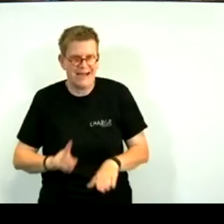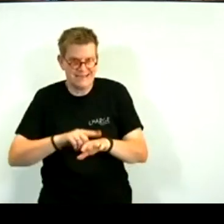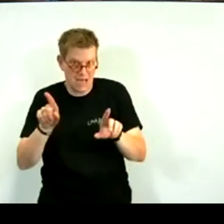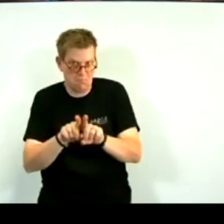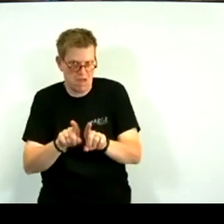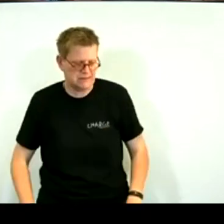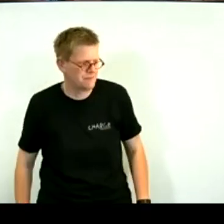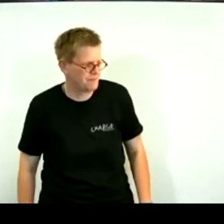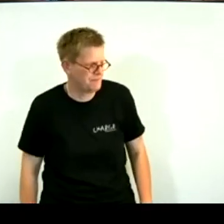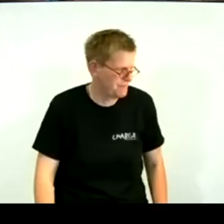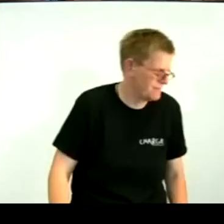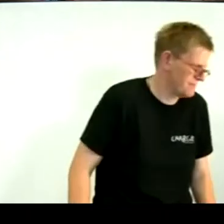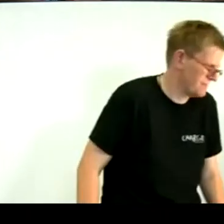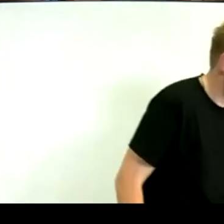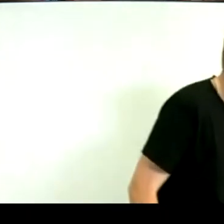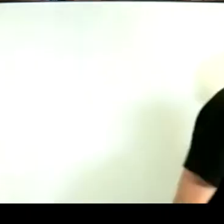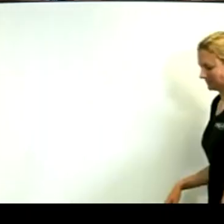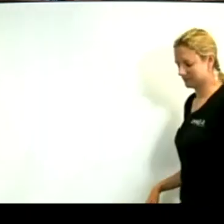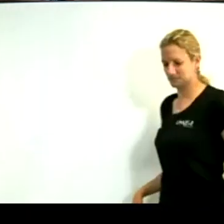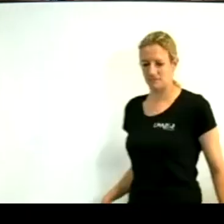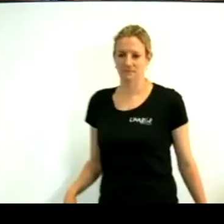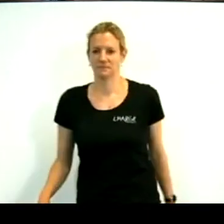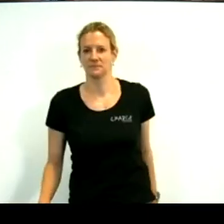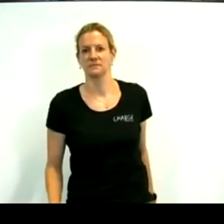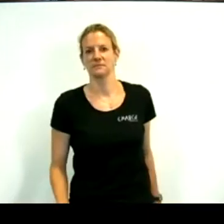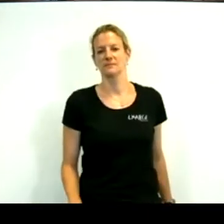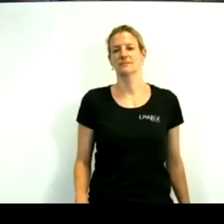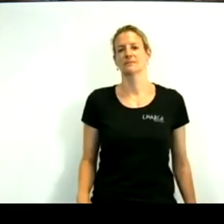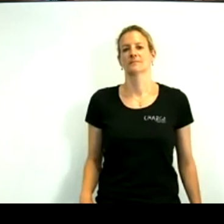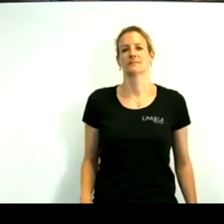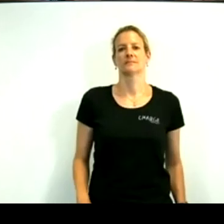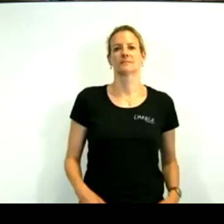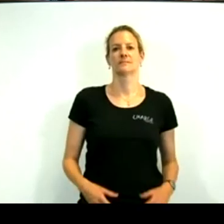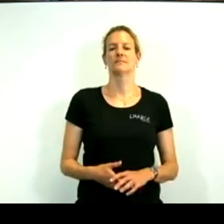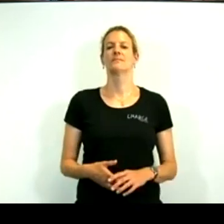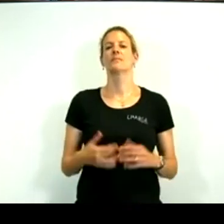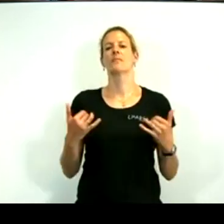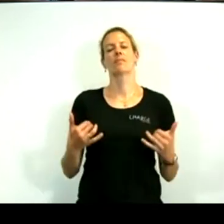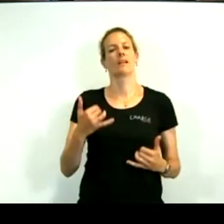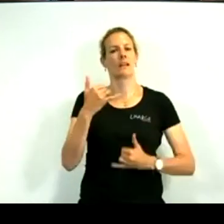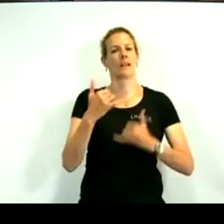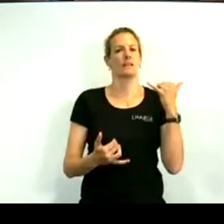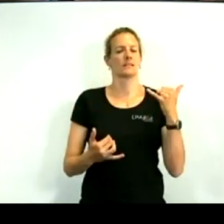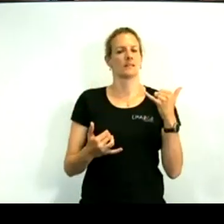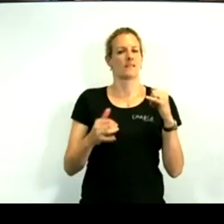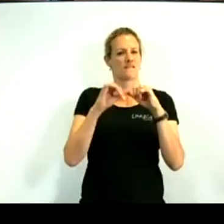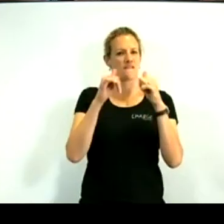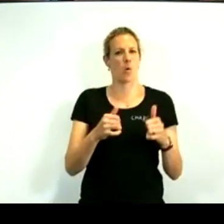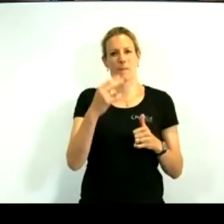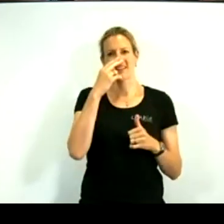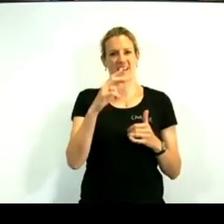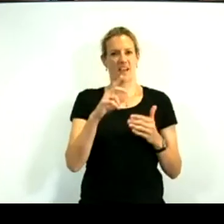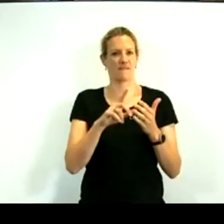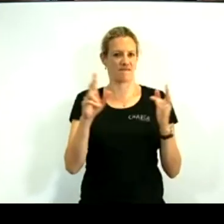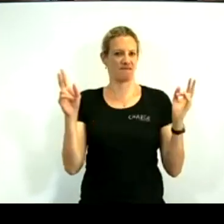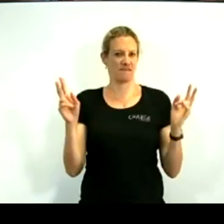and this is a complicated one, is loss of visual processing. And that's a very complex topic, but I